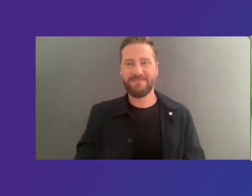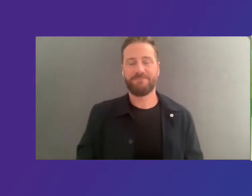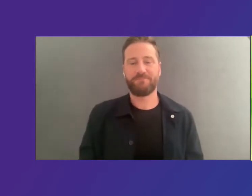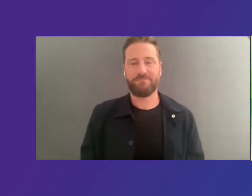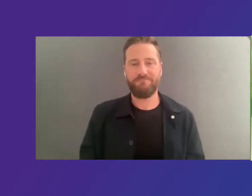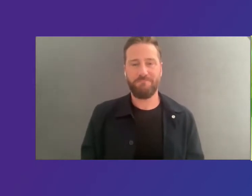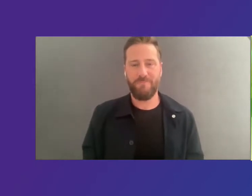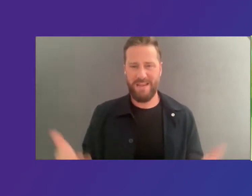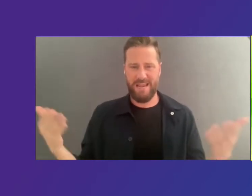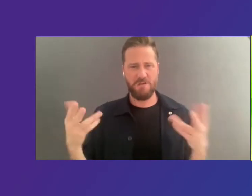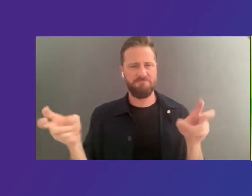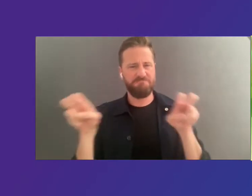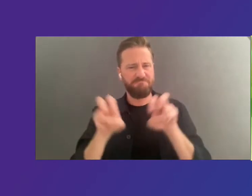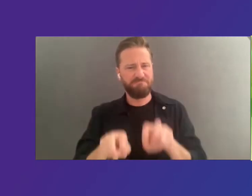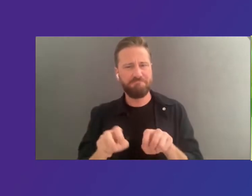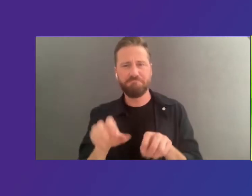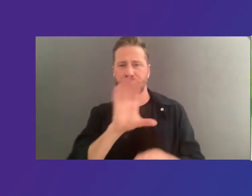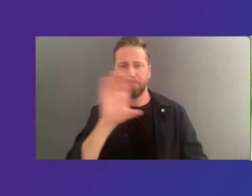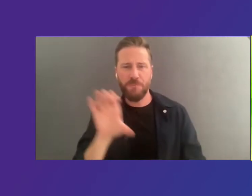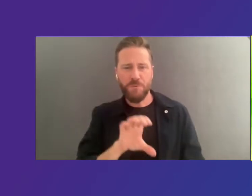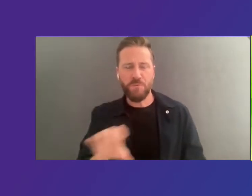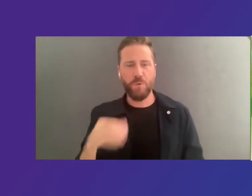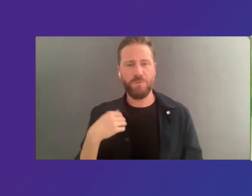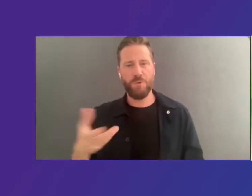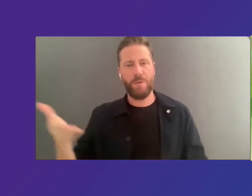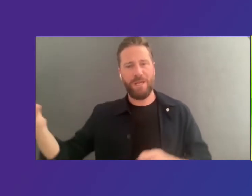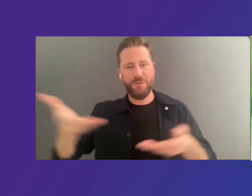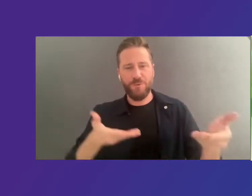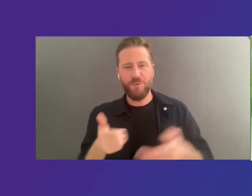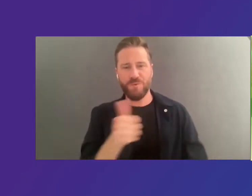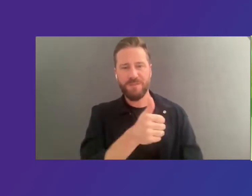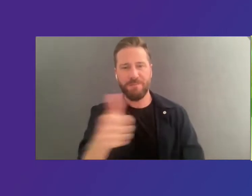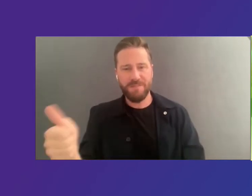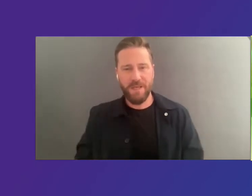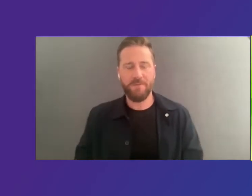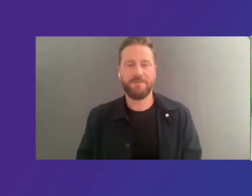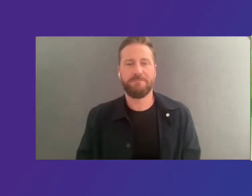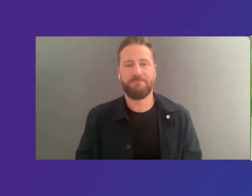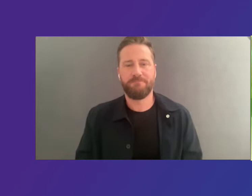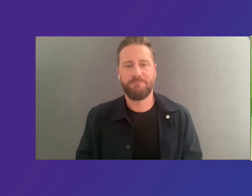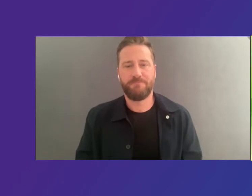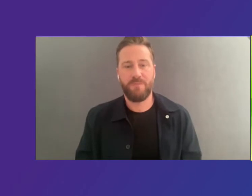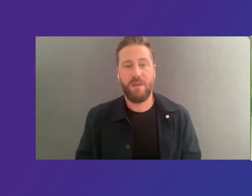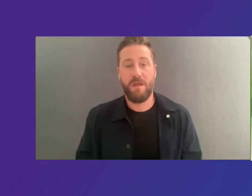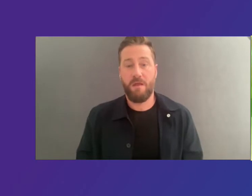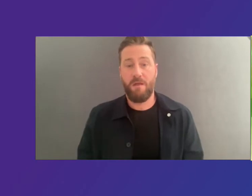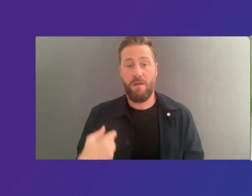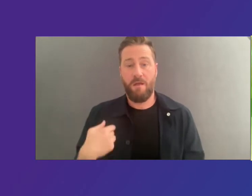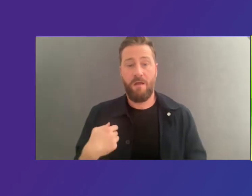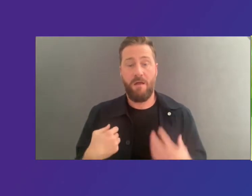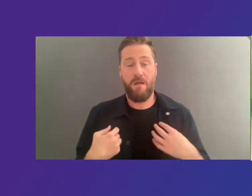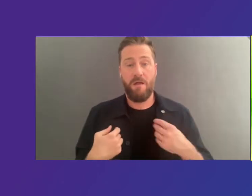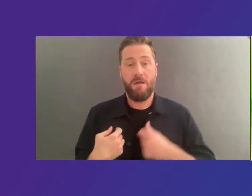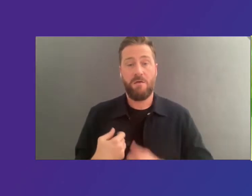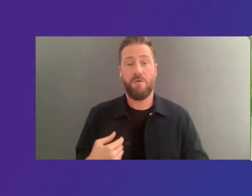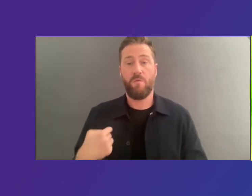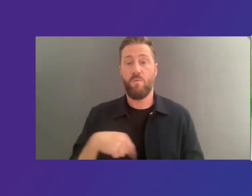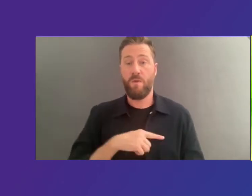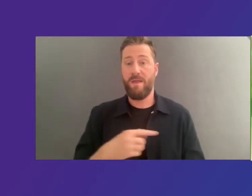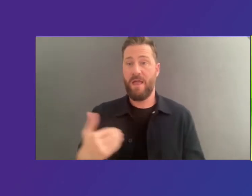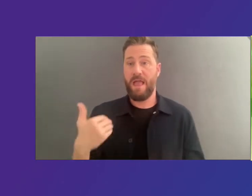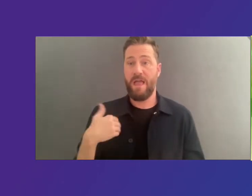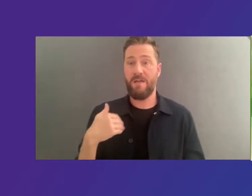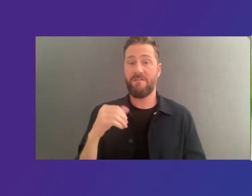the platform to introduce themselves. I will. We have